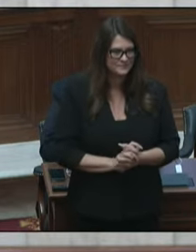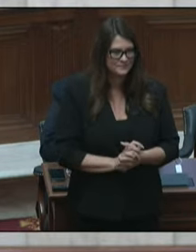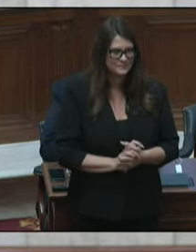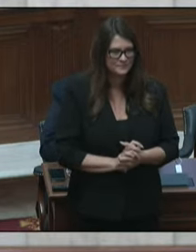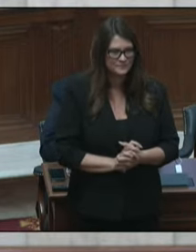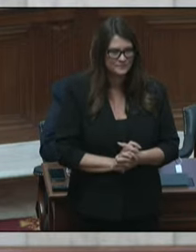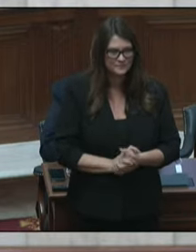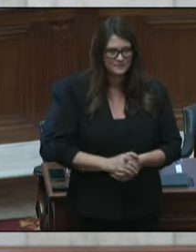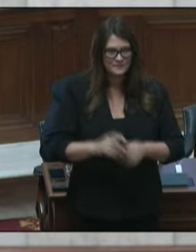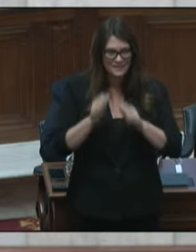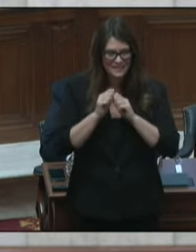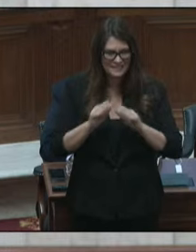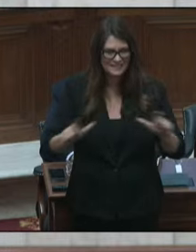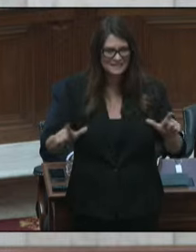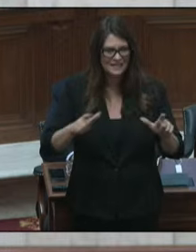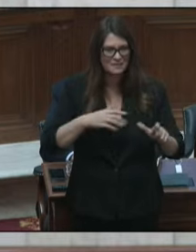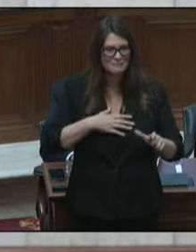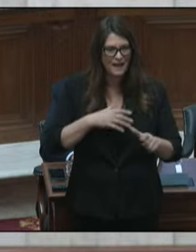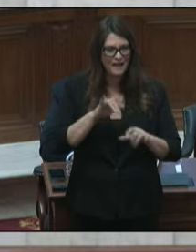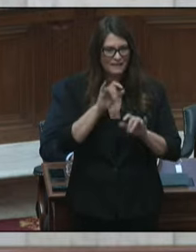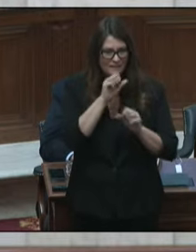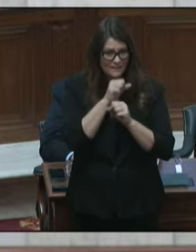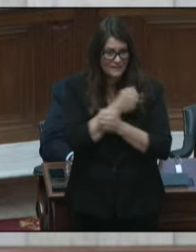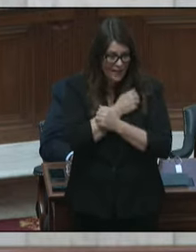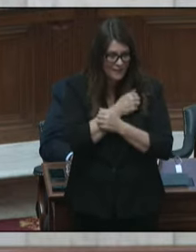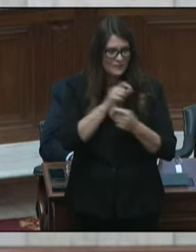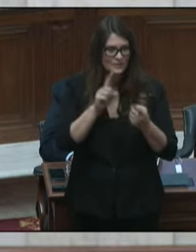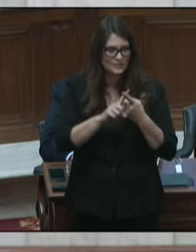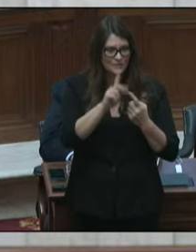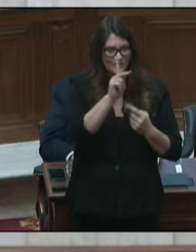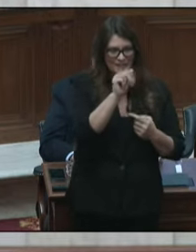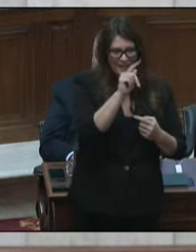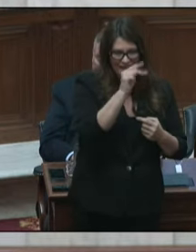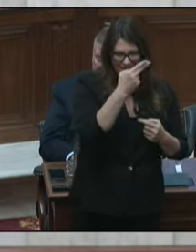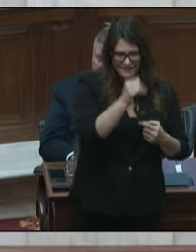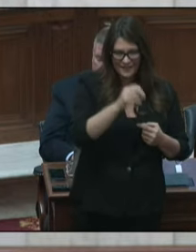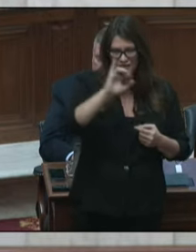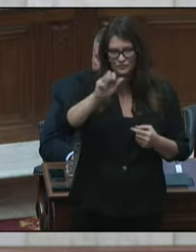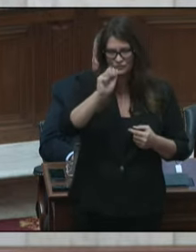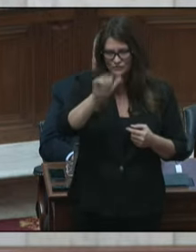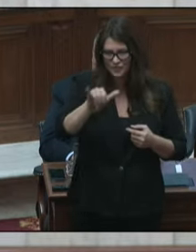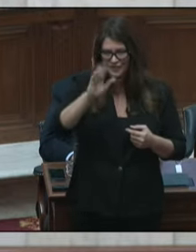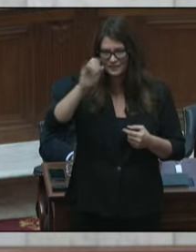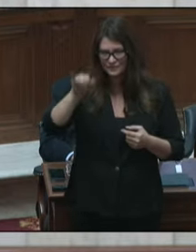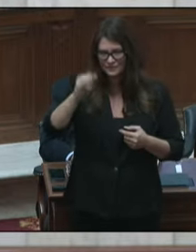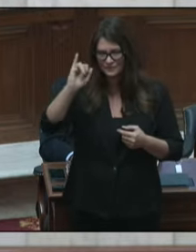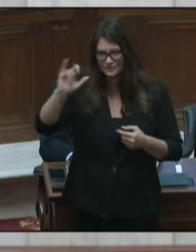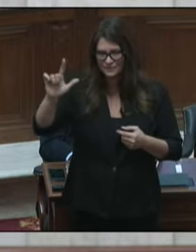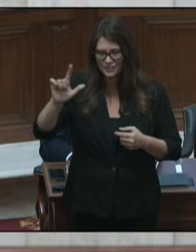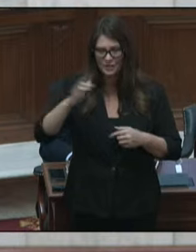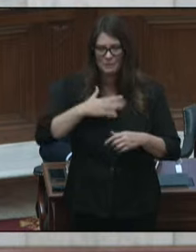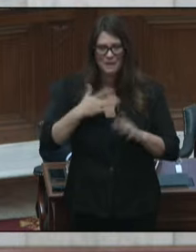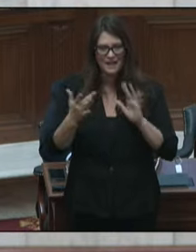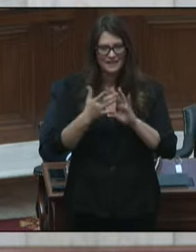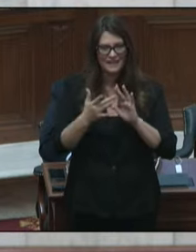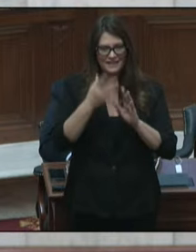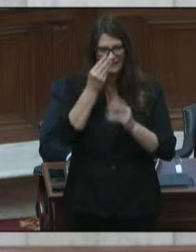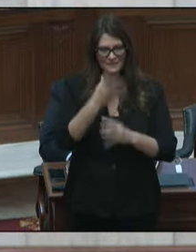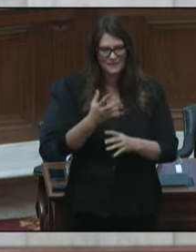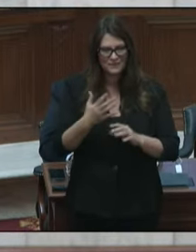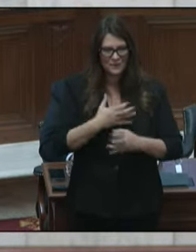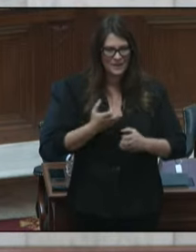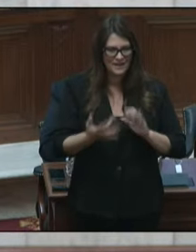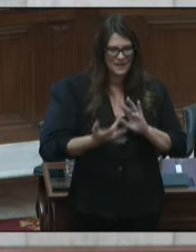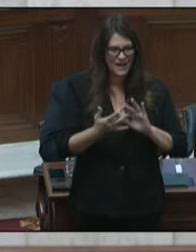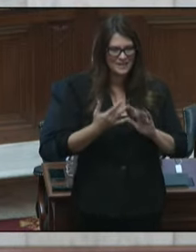Please send my regards to Kathy and Jay and Jill. Below is my current contact information if you would like to